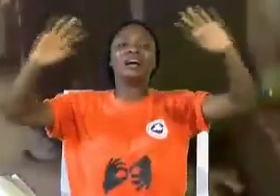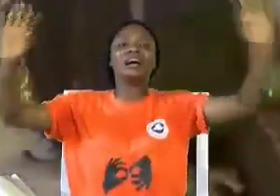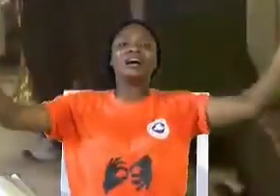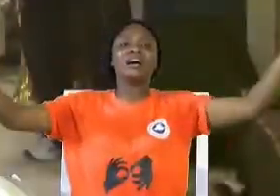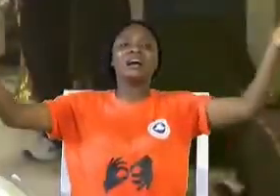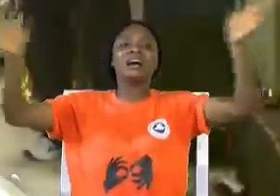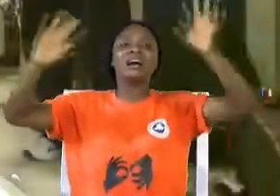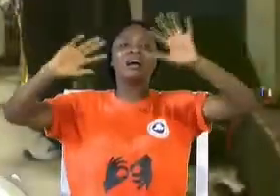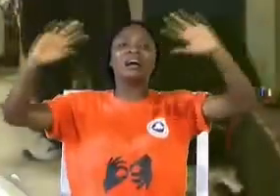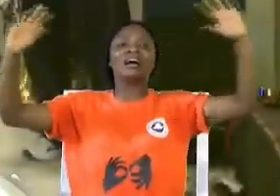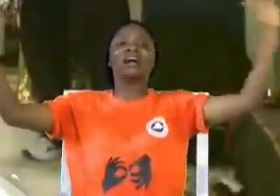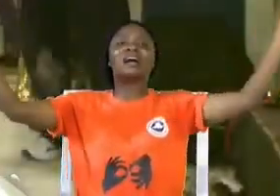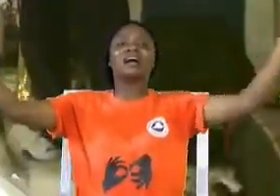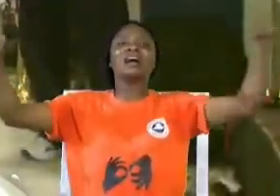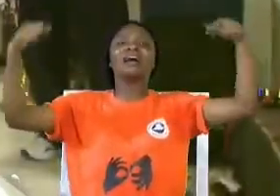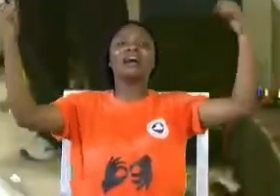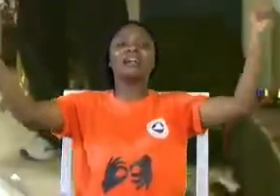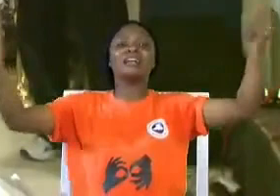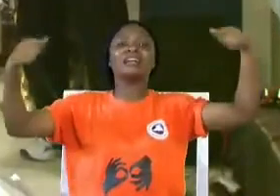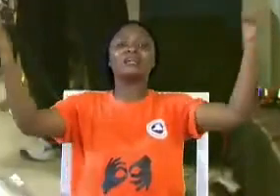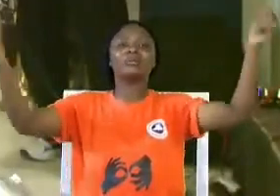hallelujah. Hallelujah.